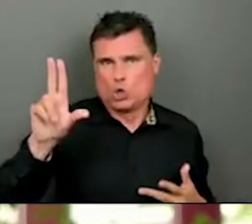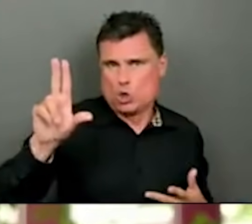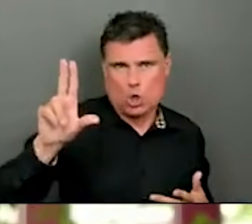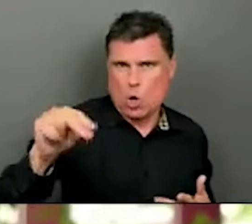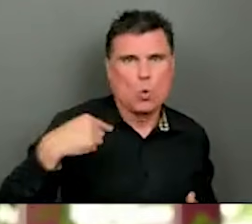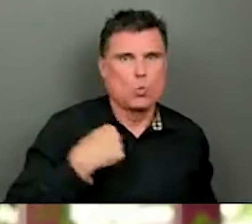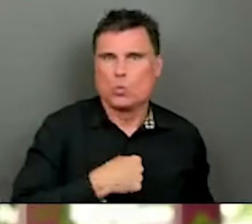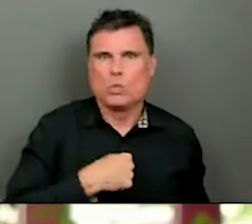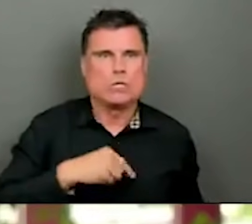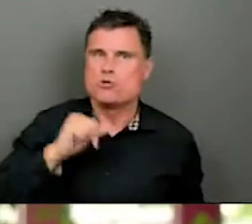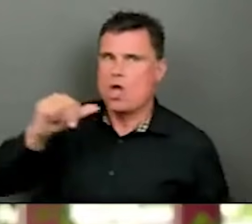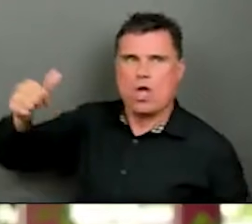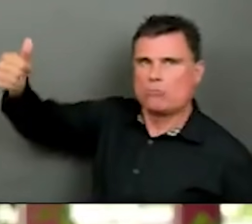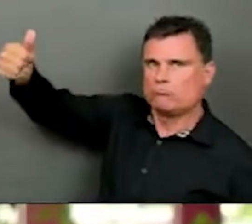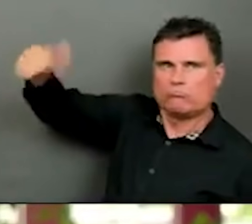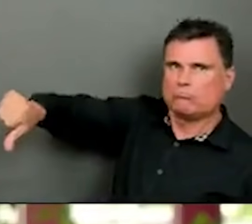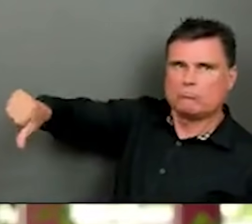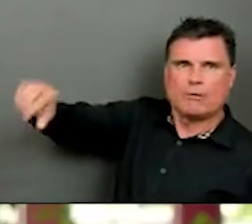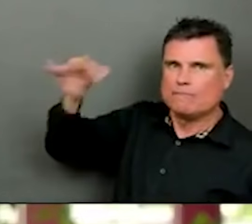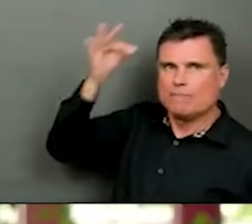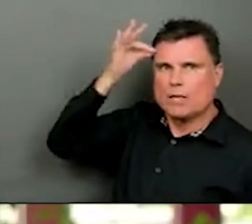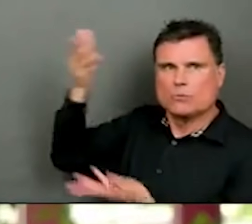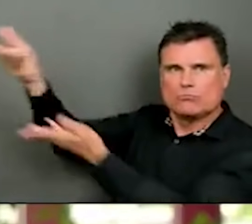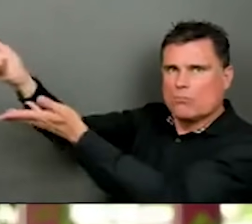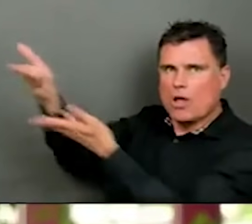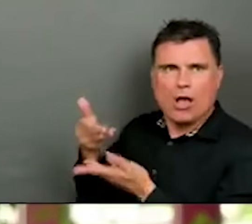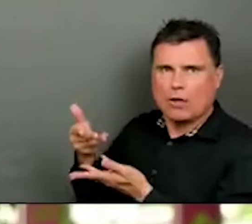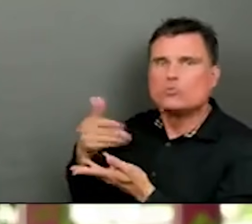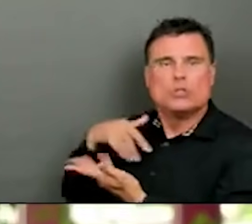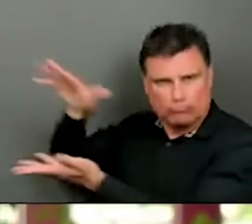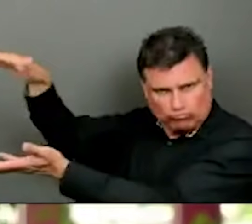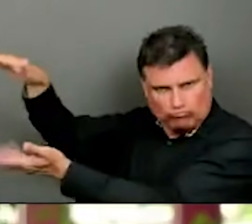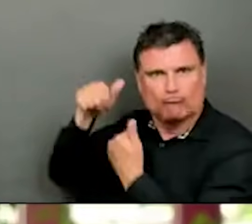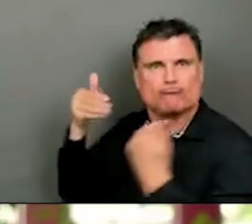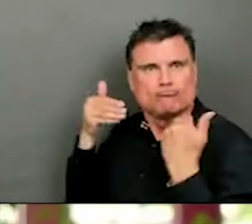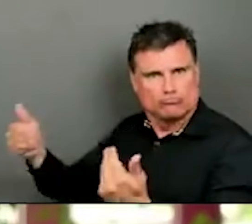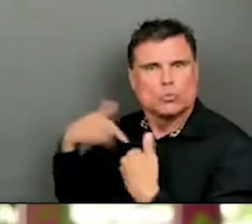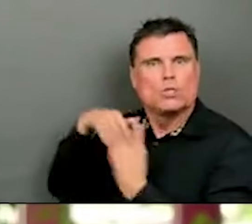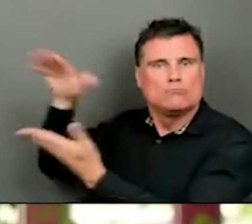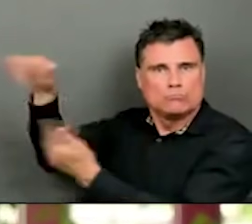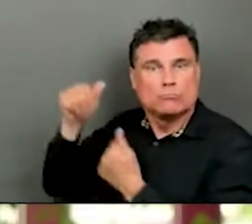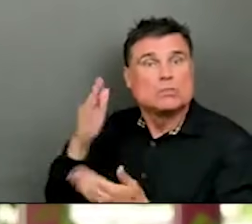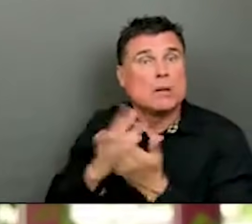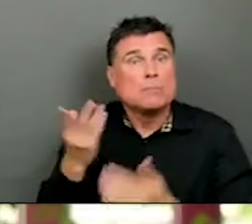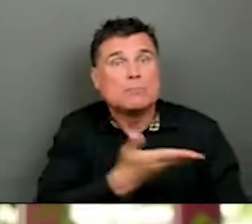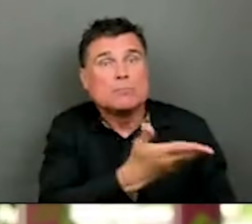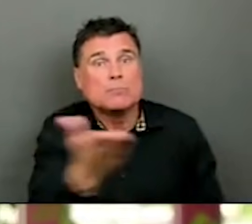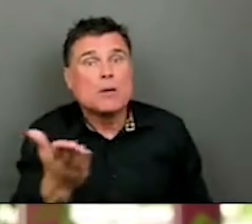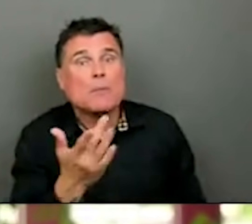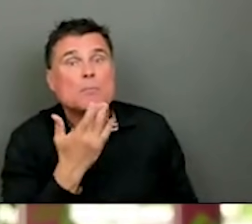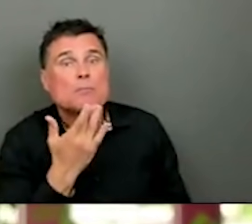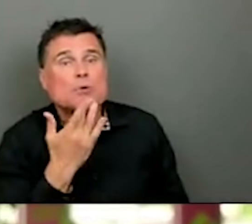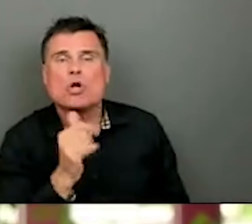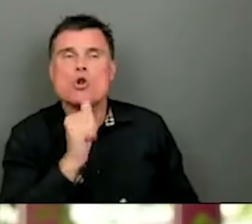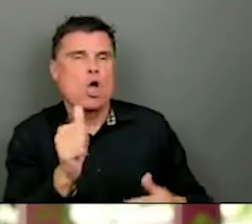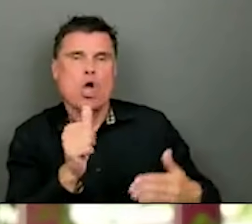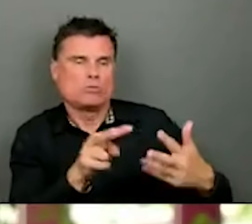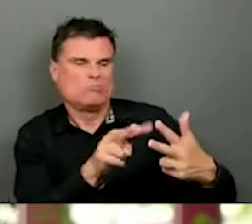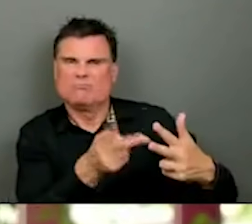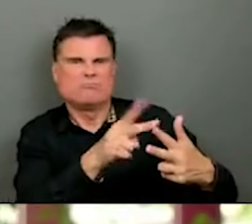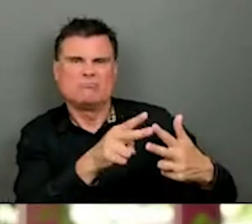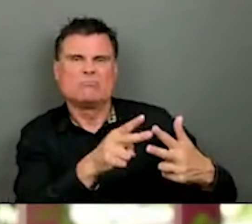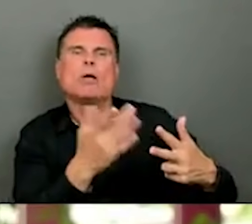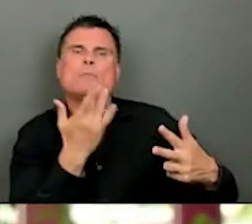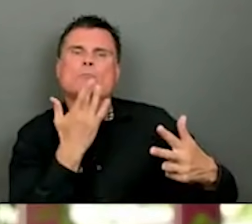who don't want an mRNA vaccine, and there are some people who don't or who can't, who have an allergy or some other reason why they can't